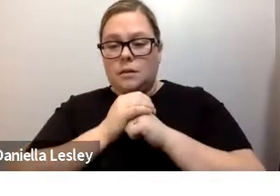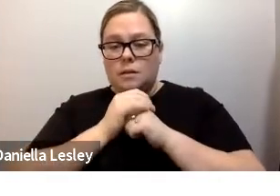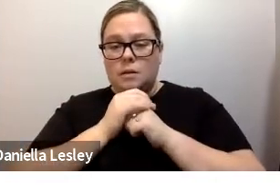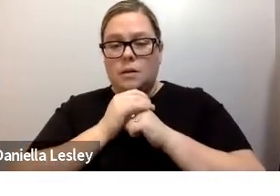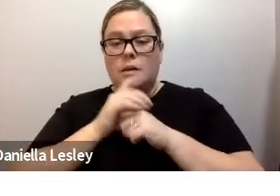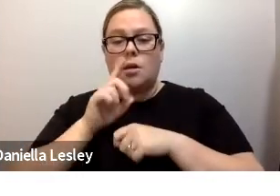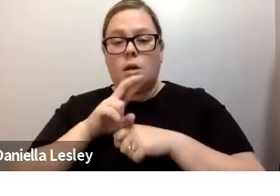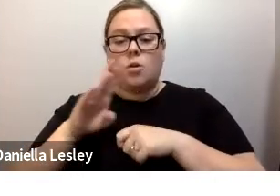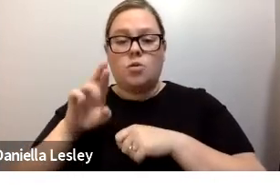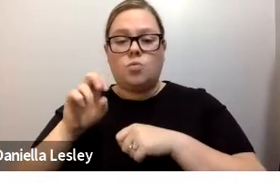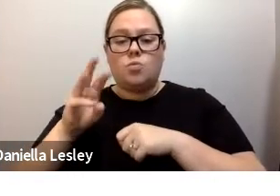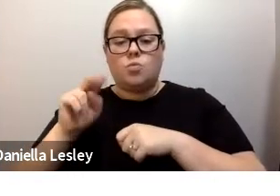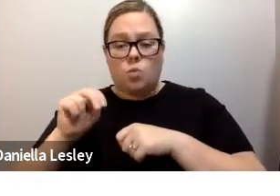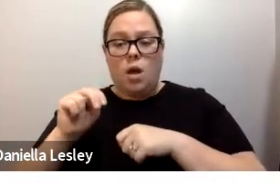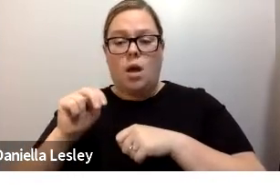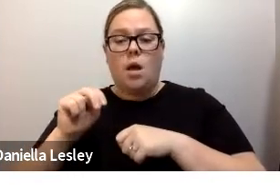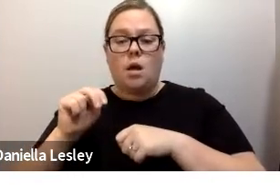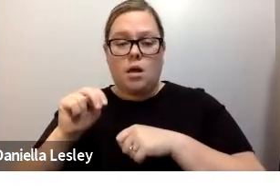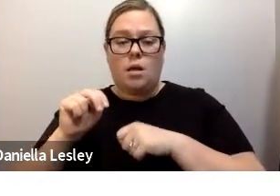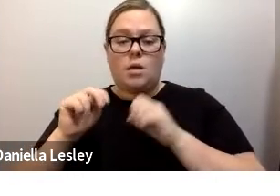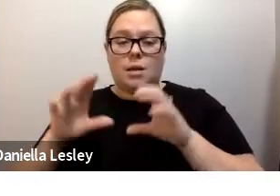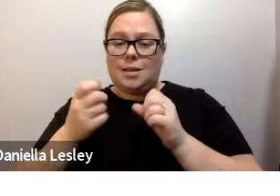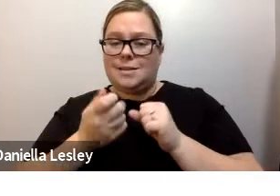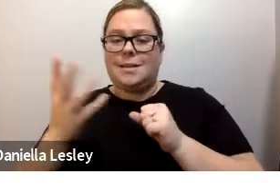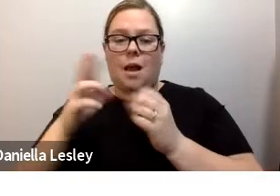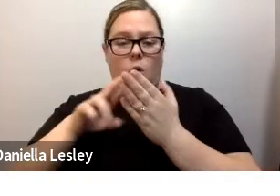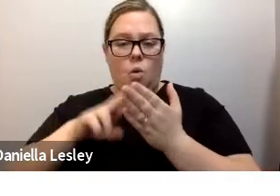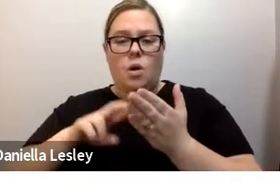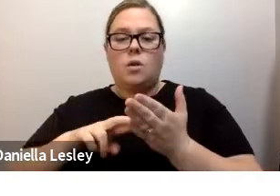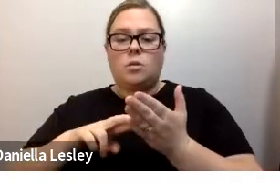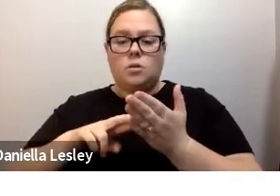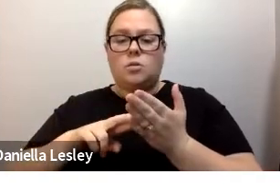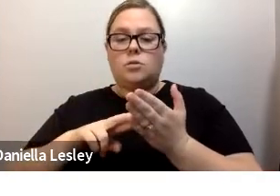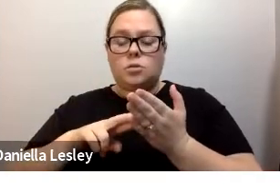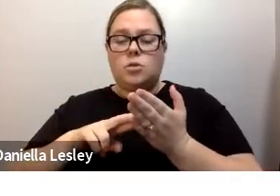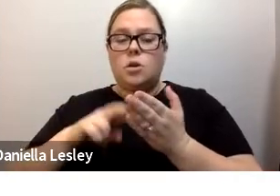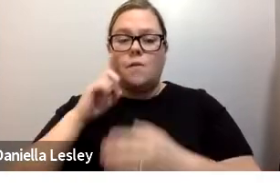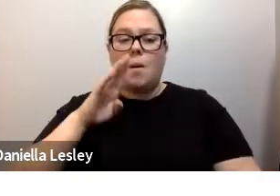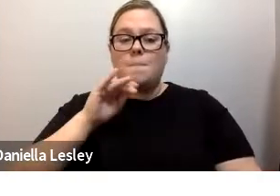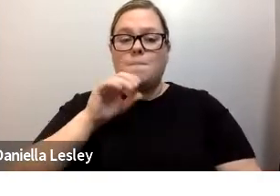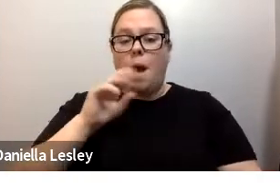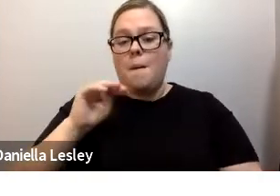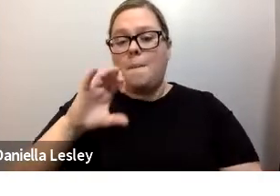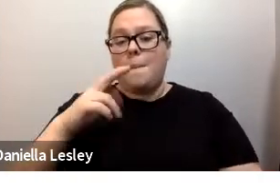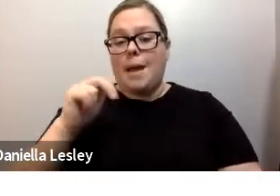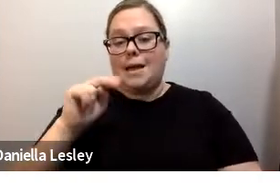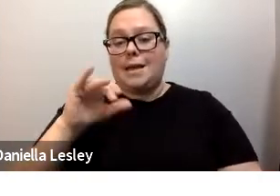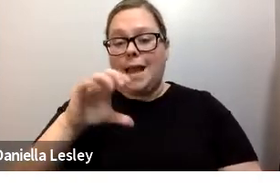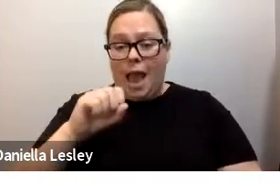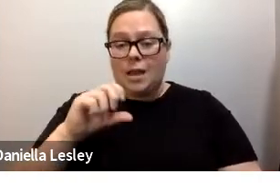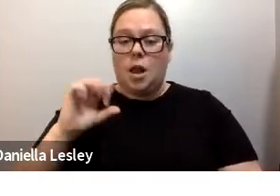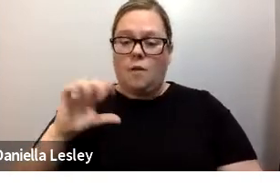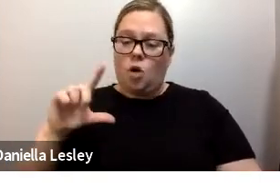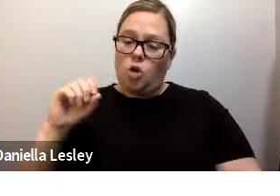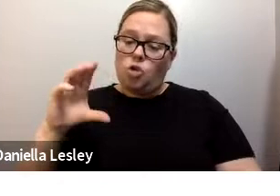Dr. Brown has conducted research at several universities in the study of neural control and biomechanics of locomotion. He has examined